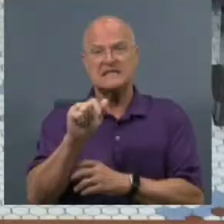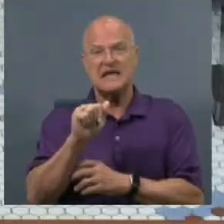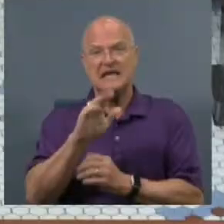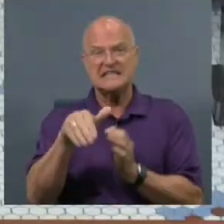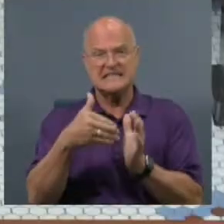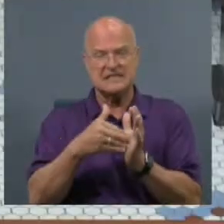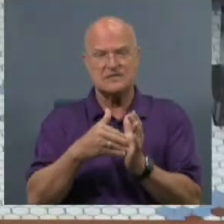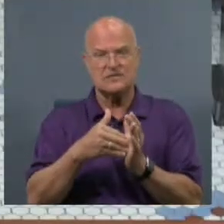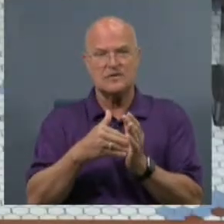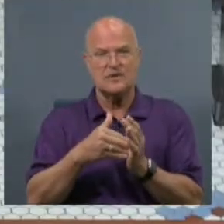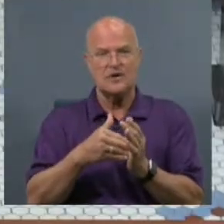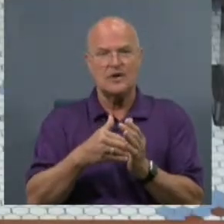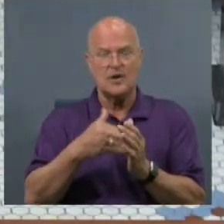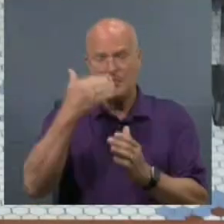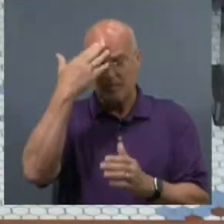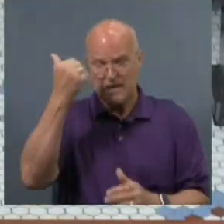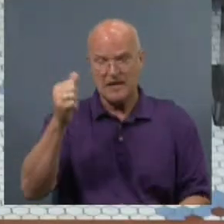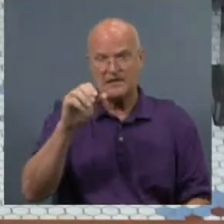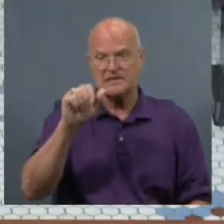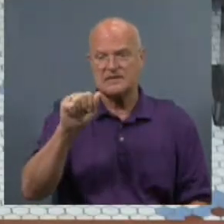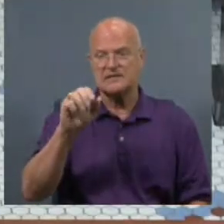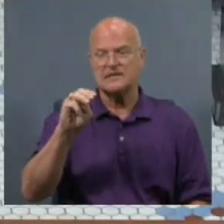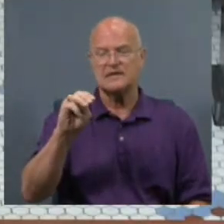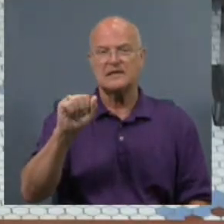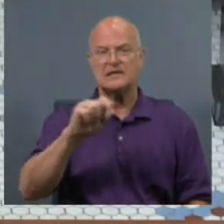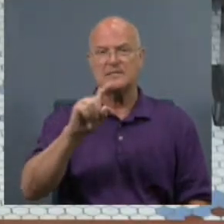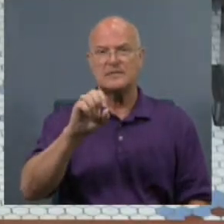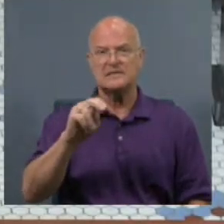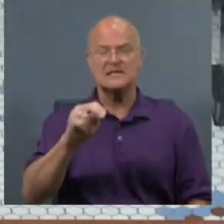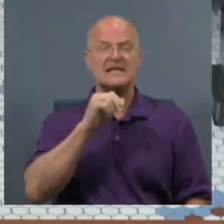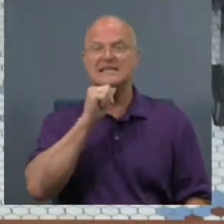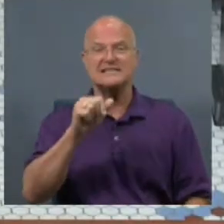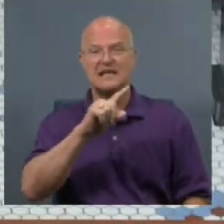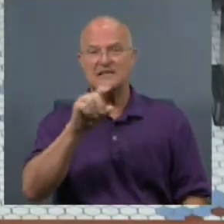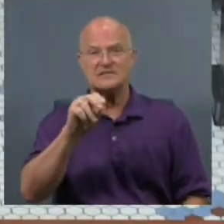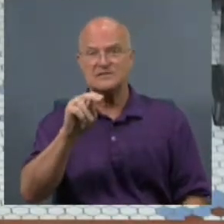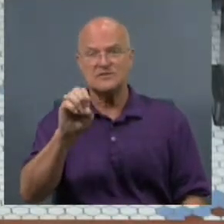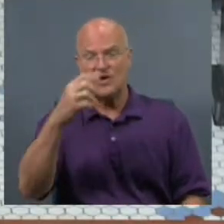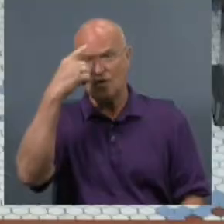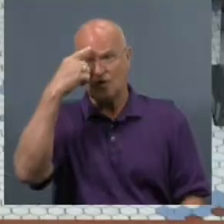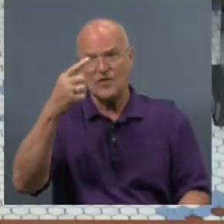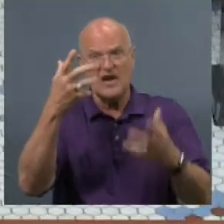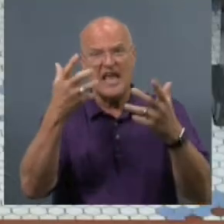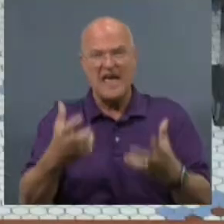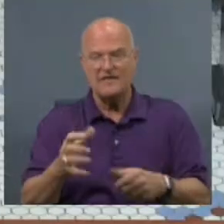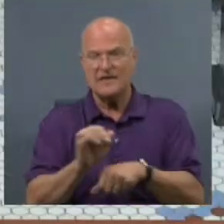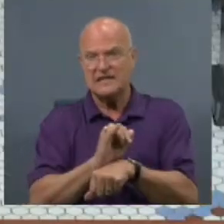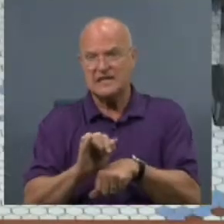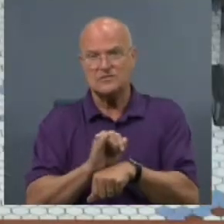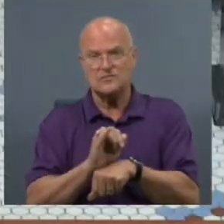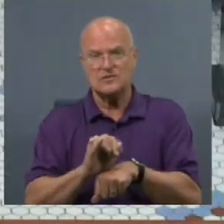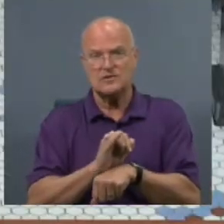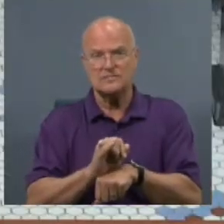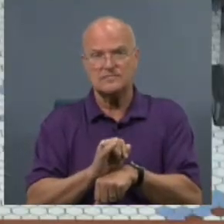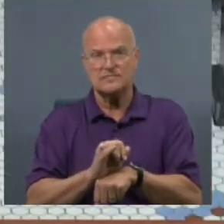again, like I said, in Amazon, that is not zoned for heavy industrial. So